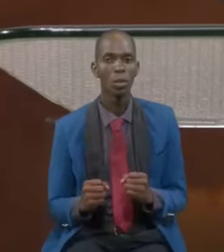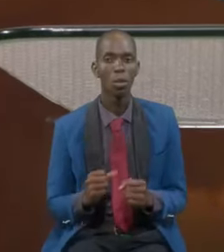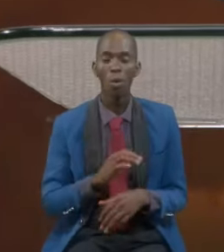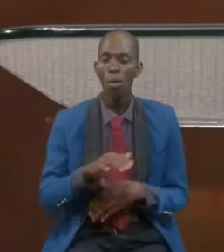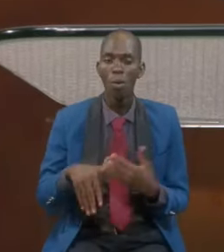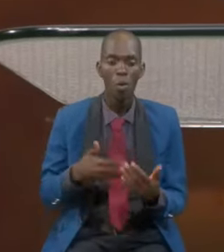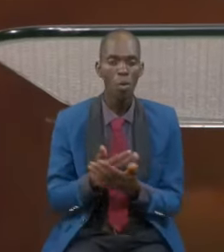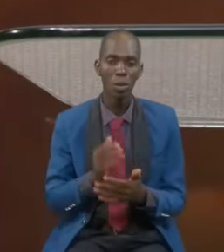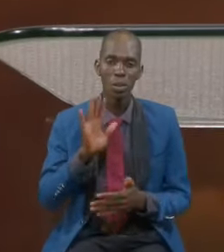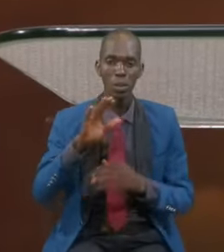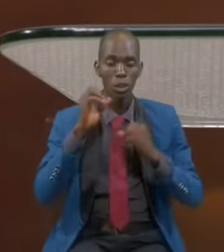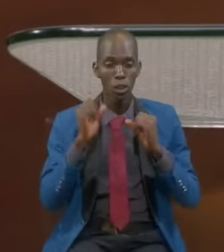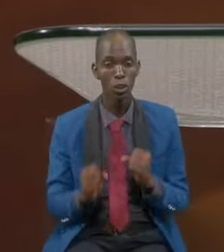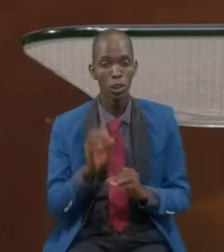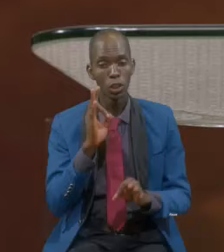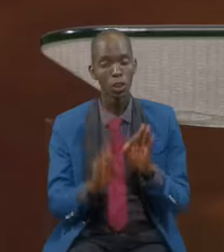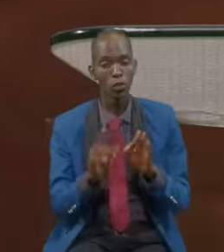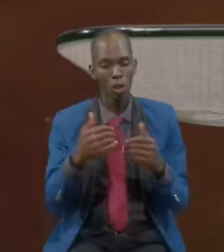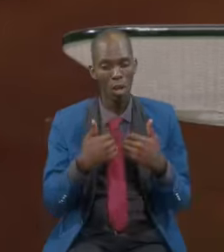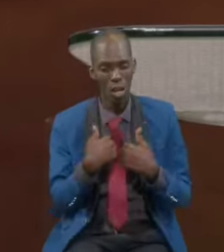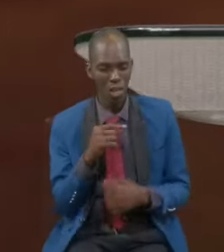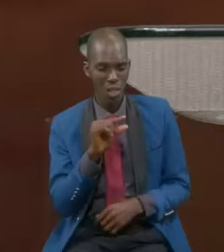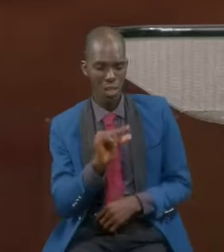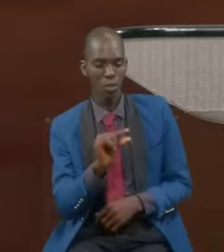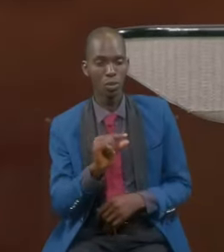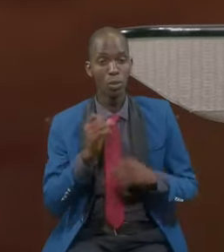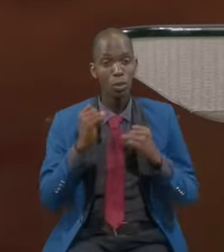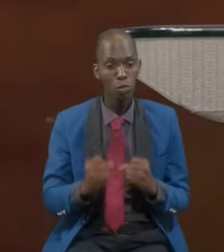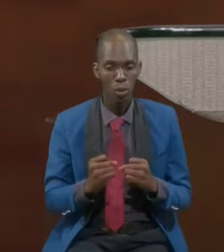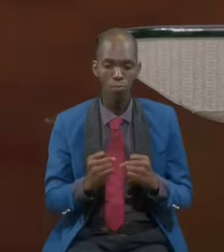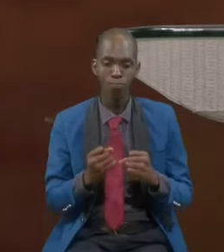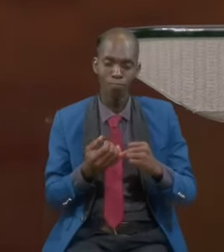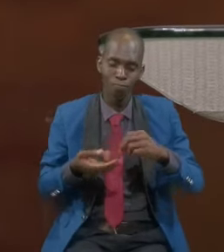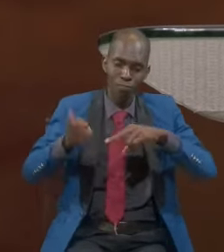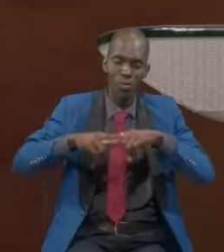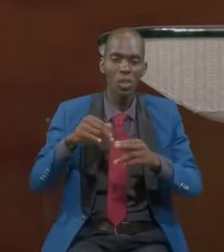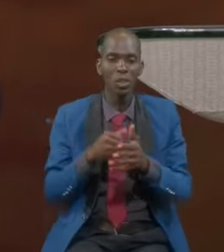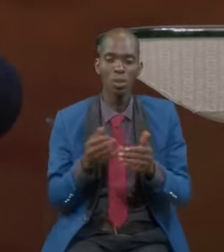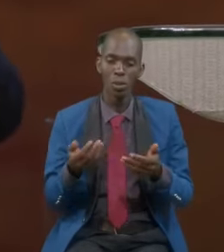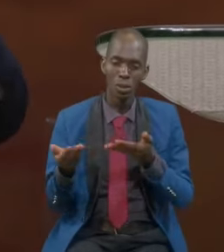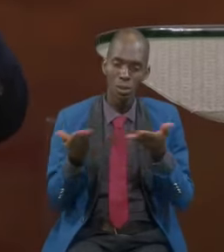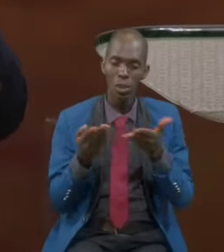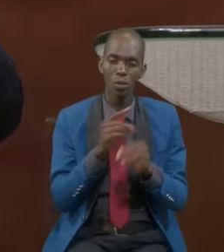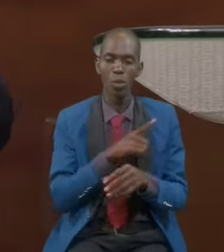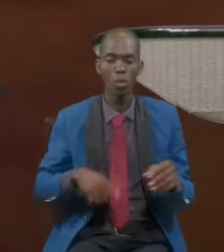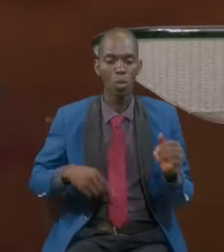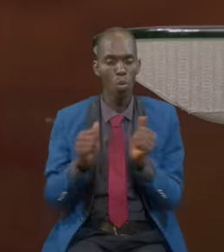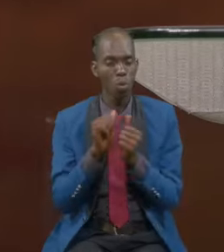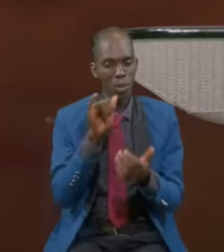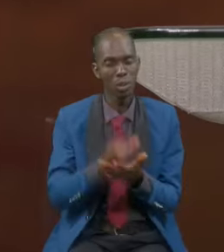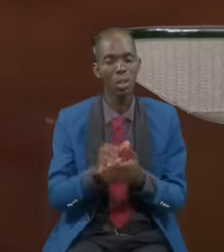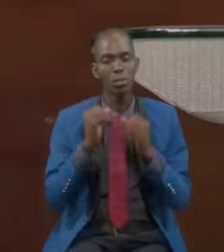thy strength. If you have little strength, expend it. Serve the Lord with that strength. If you have